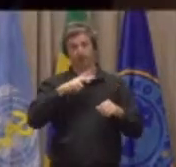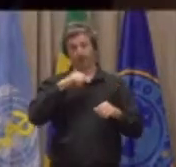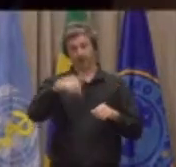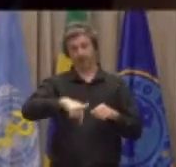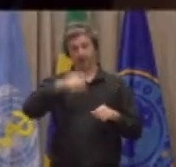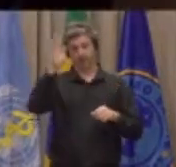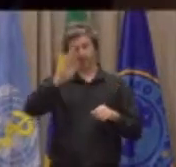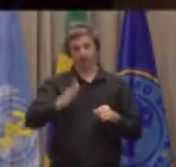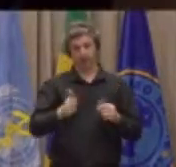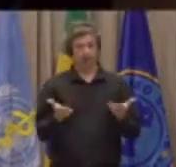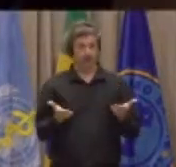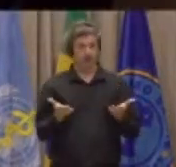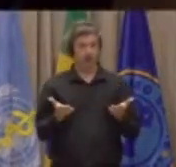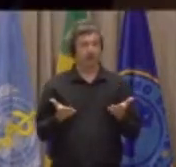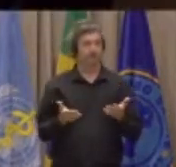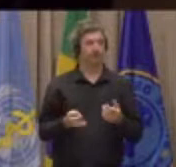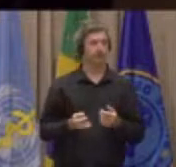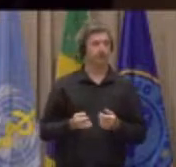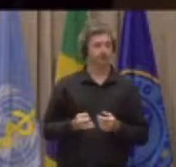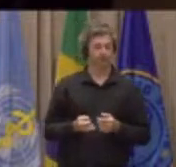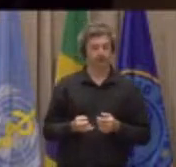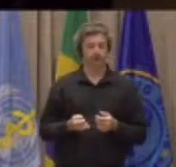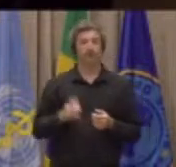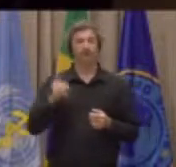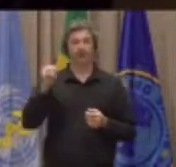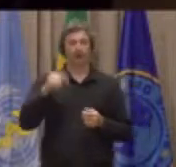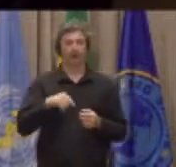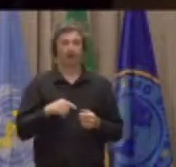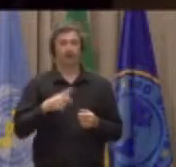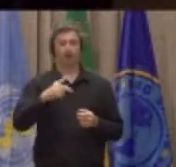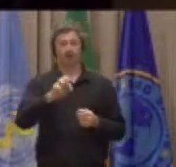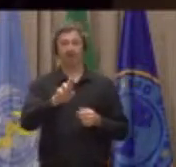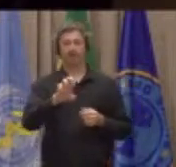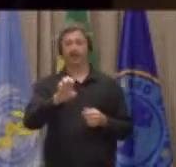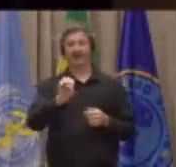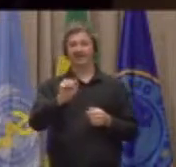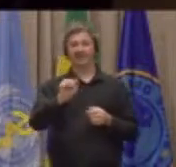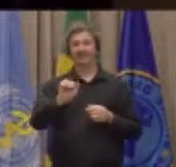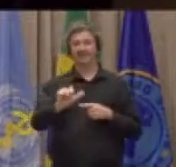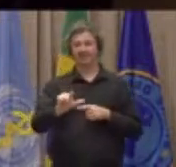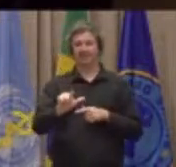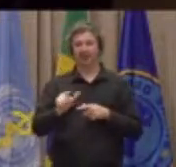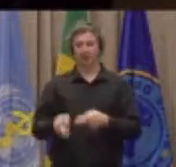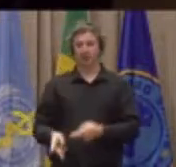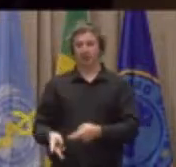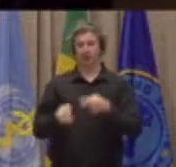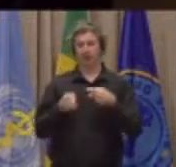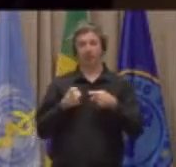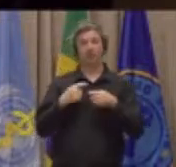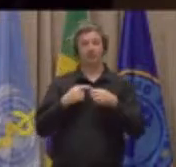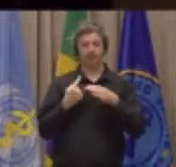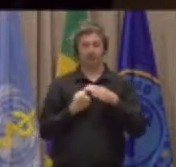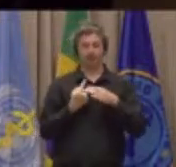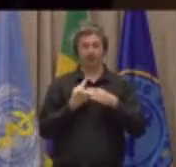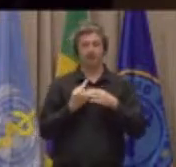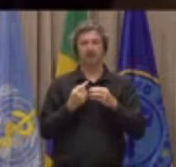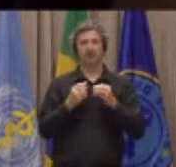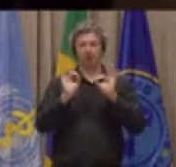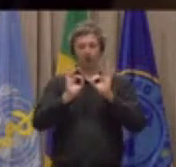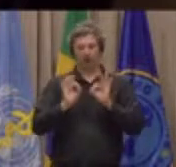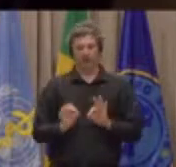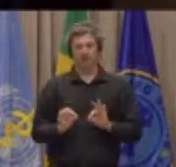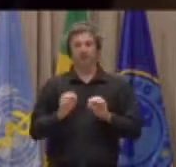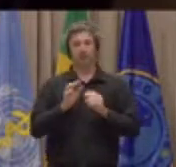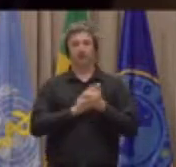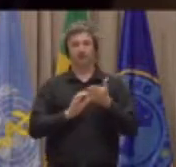private information, private hospital information. So it's something that need to process the